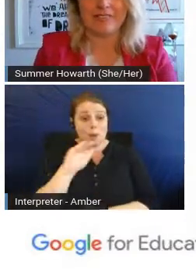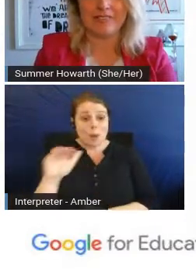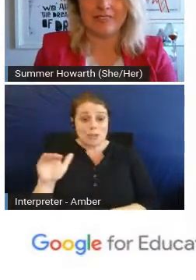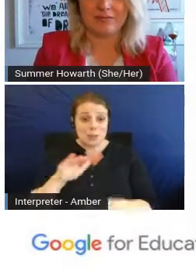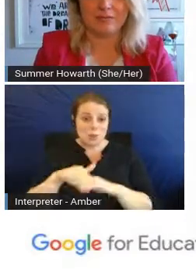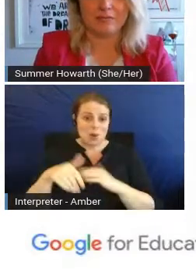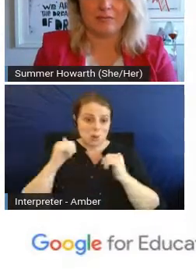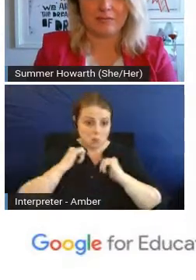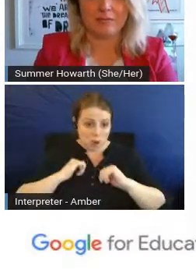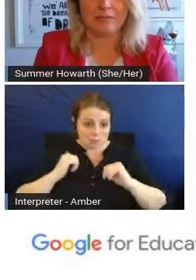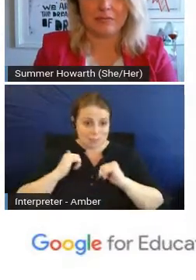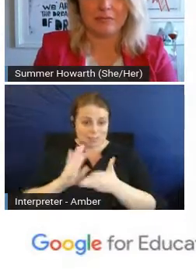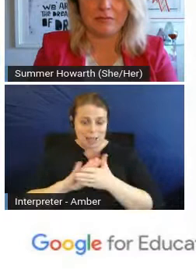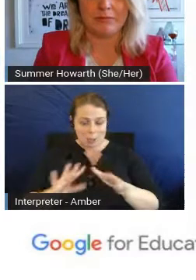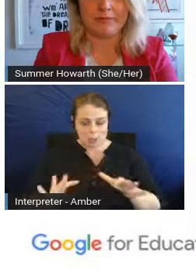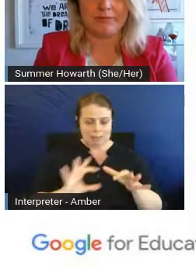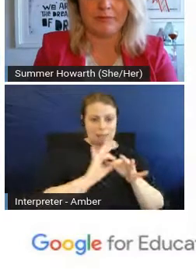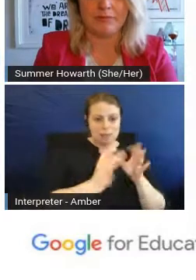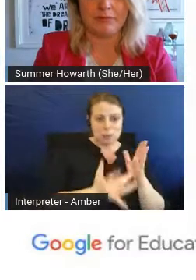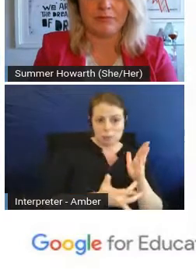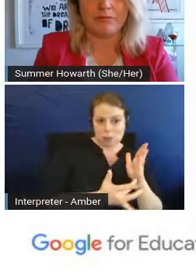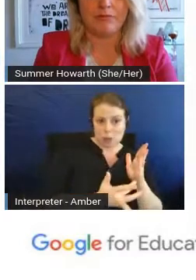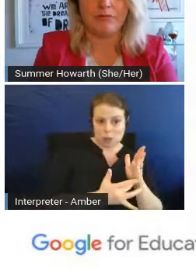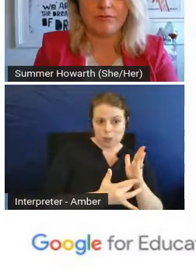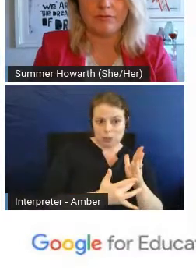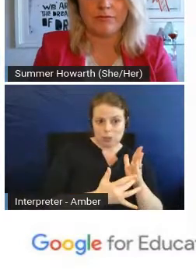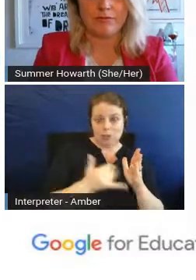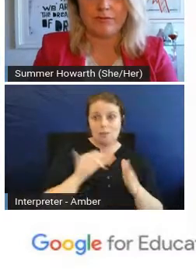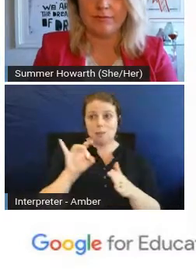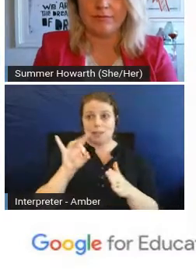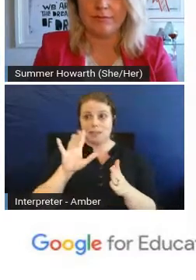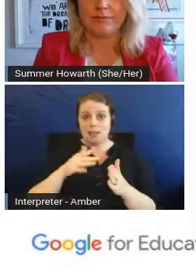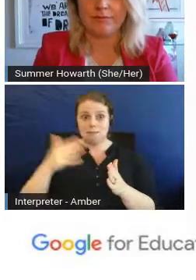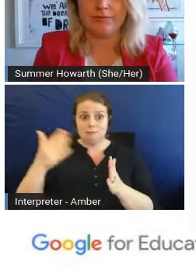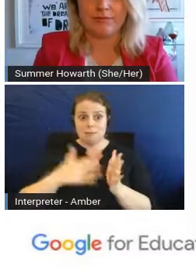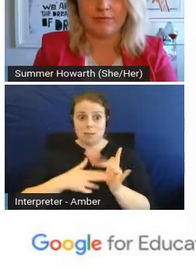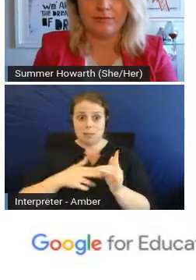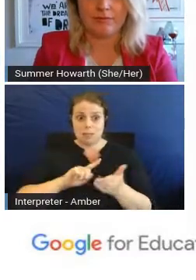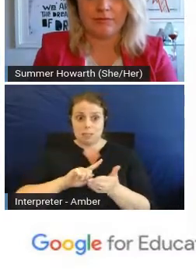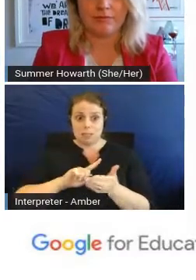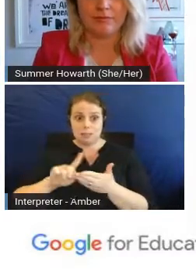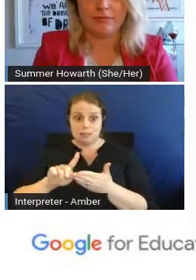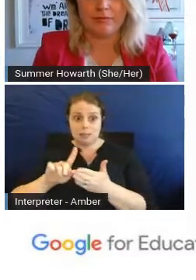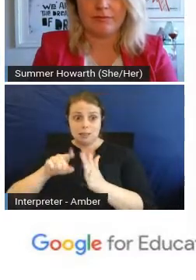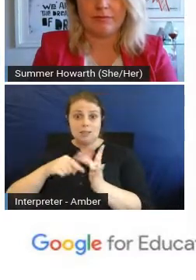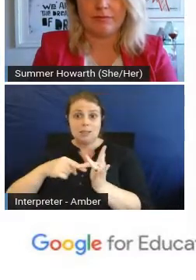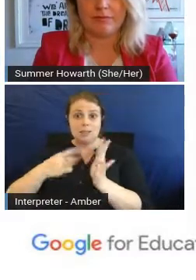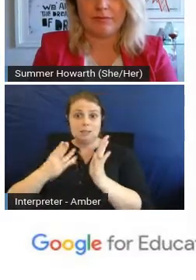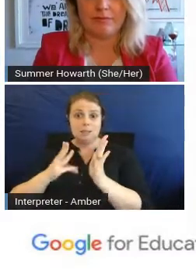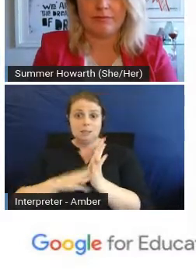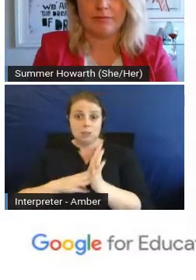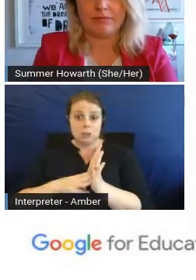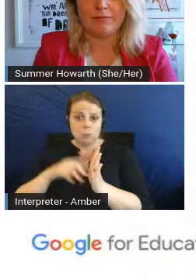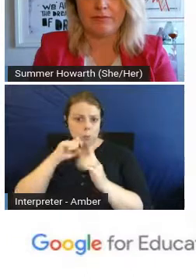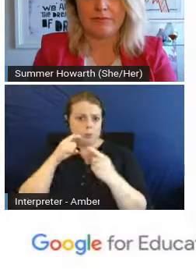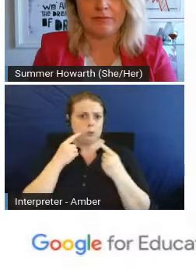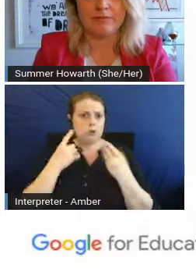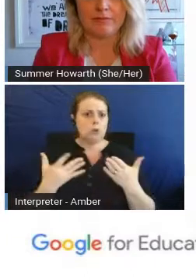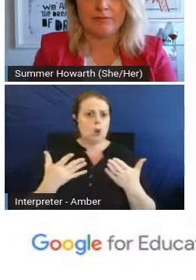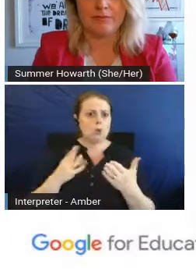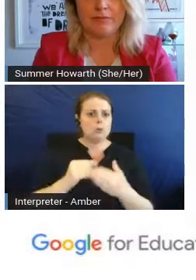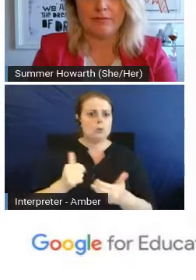connects to technology. And then probably in about 10, 15 minutes, Jim is going to give us a demo of some really